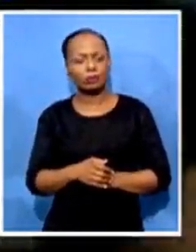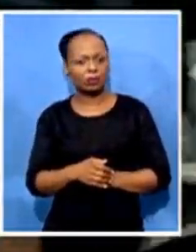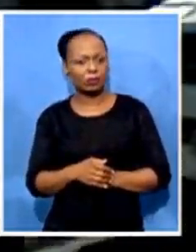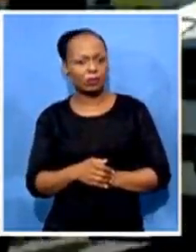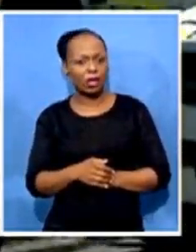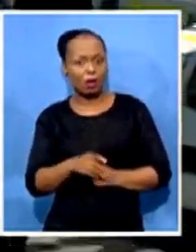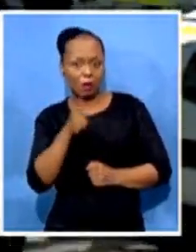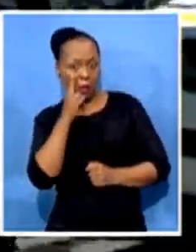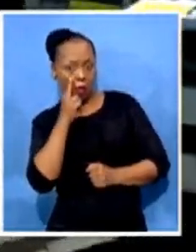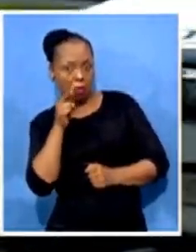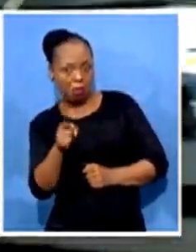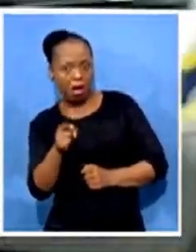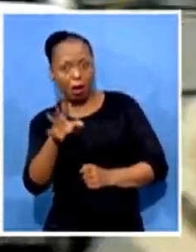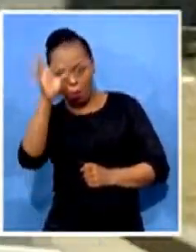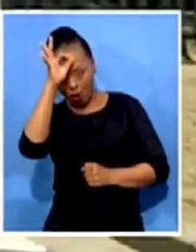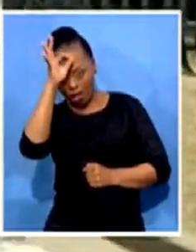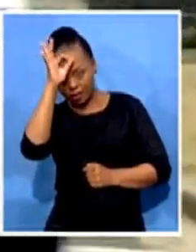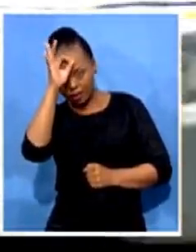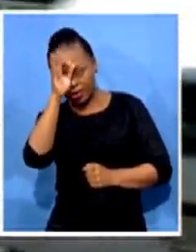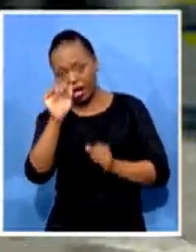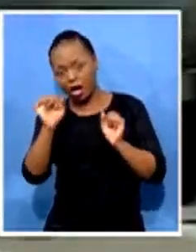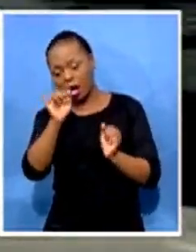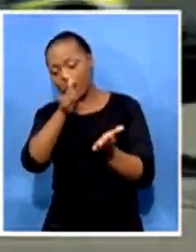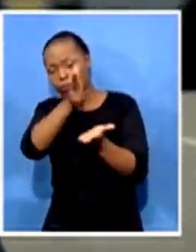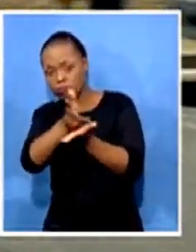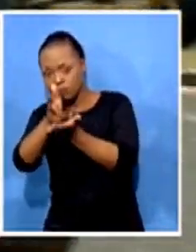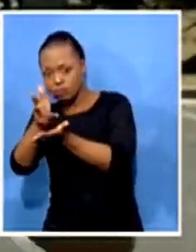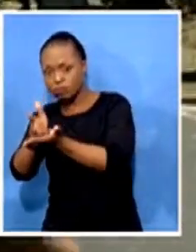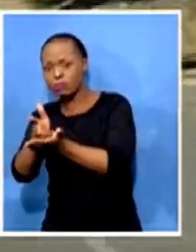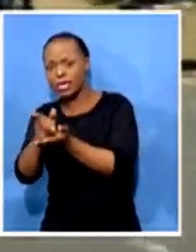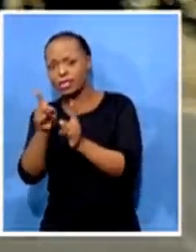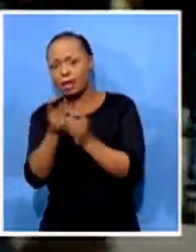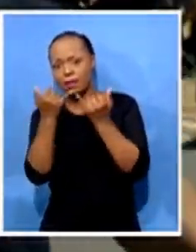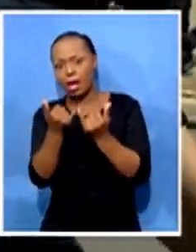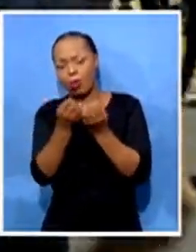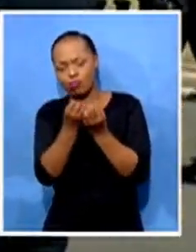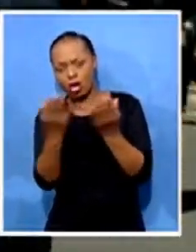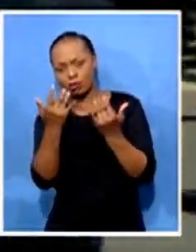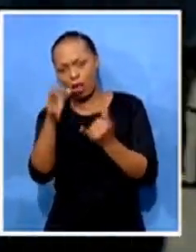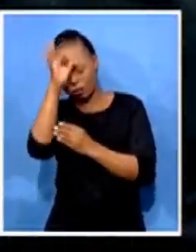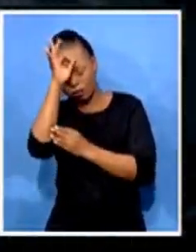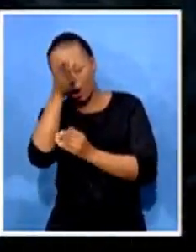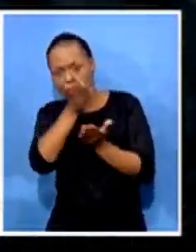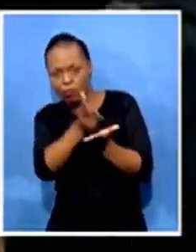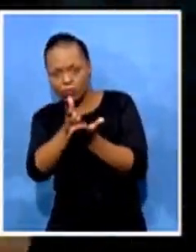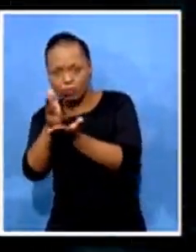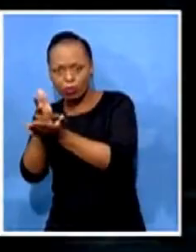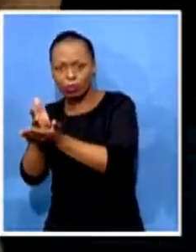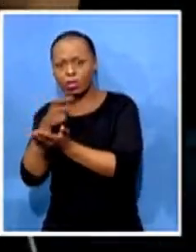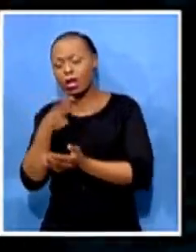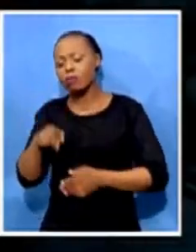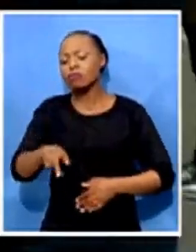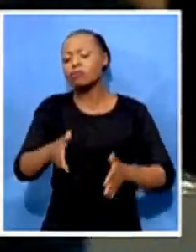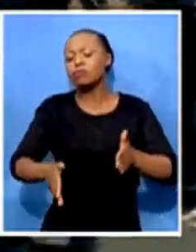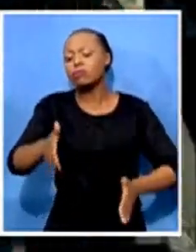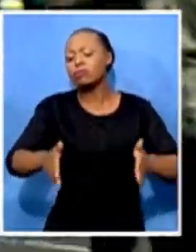cannon, as well as a number of police vehicles here. I'm trying to make my way across to hear exactly what is being said at this meeting